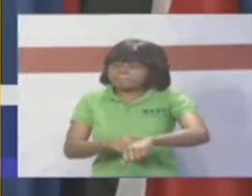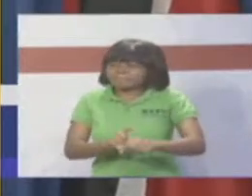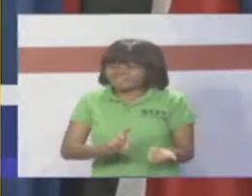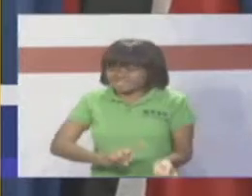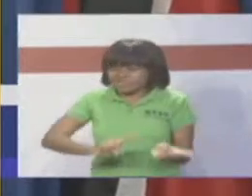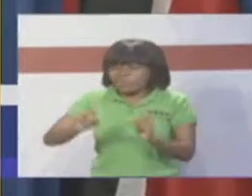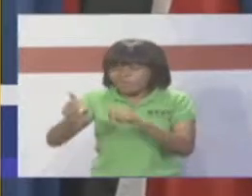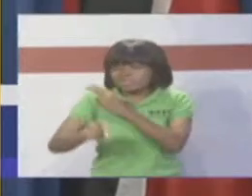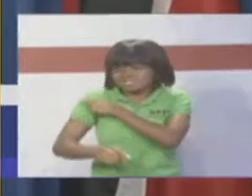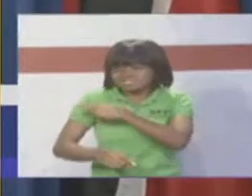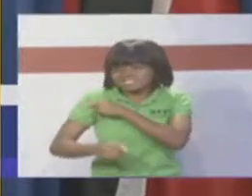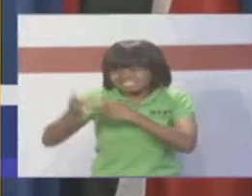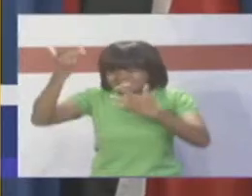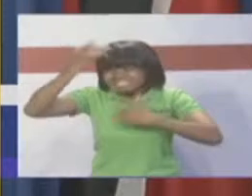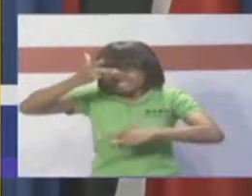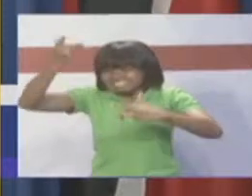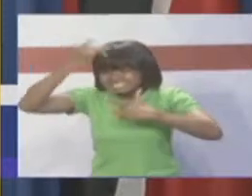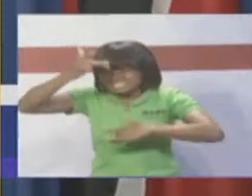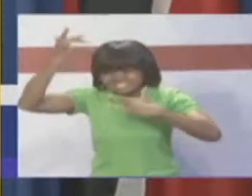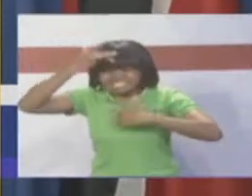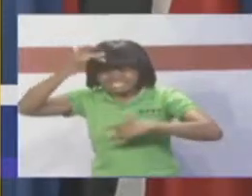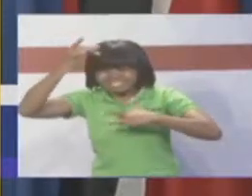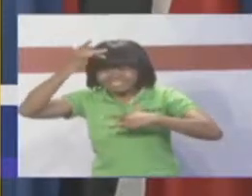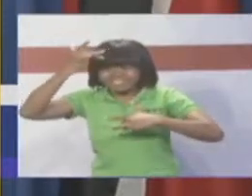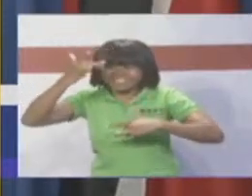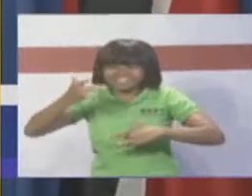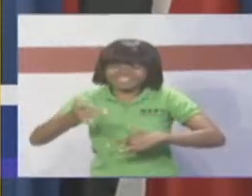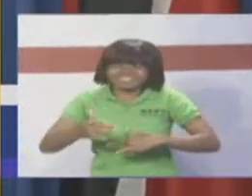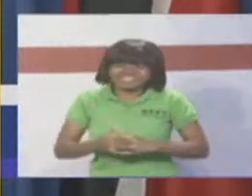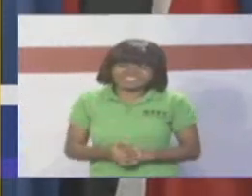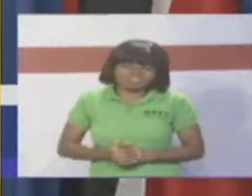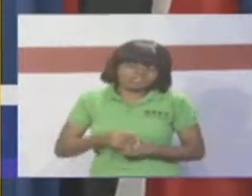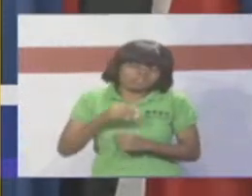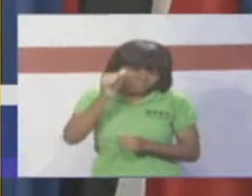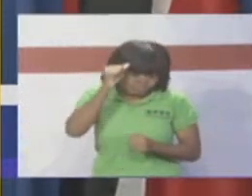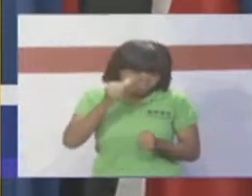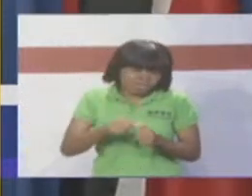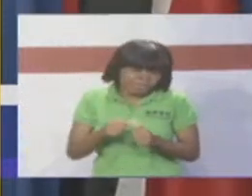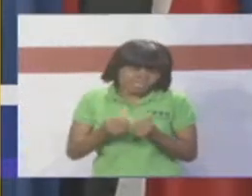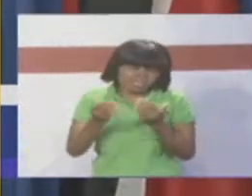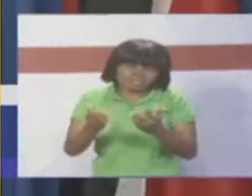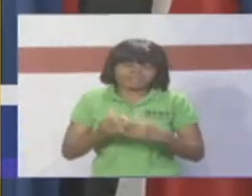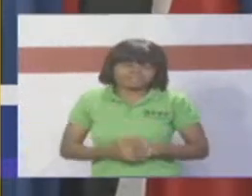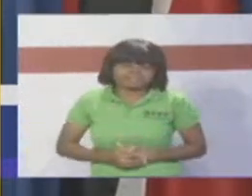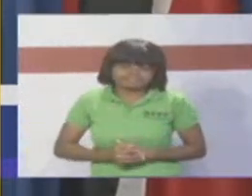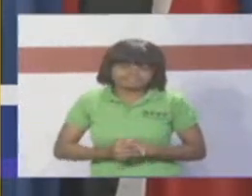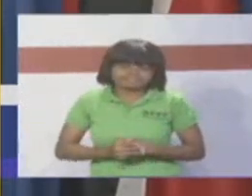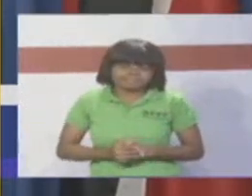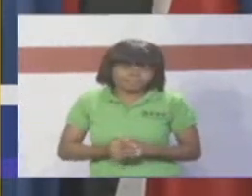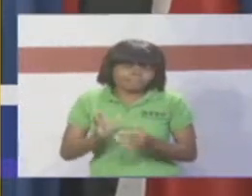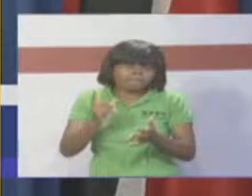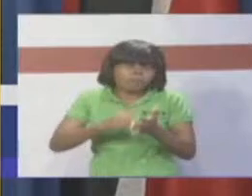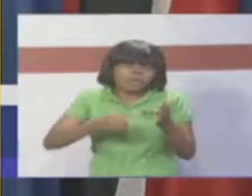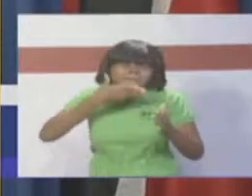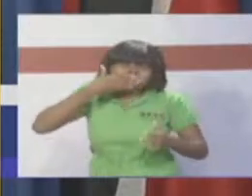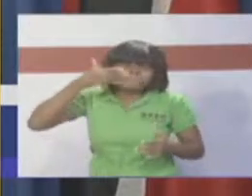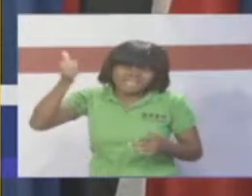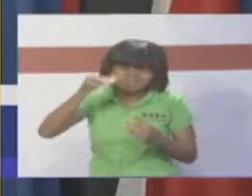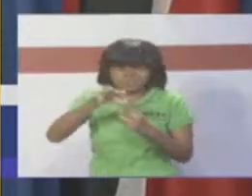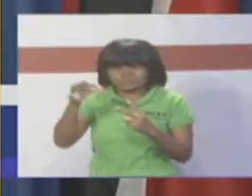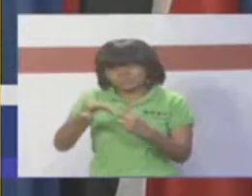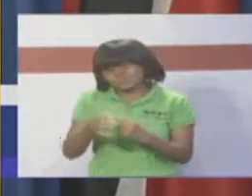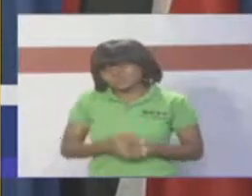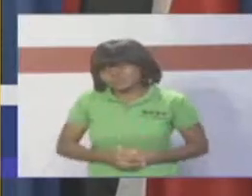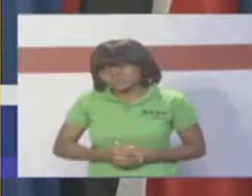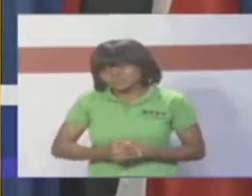breaking point. When it breaks, as it would, if those curves don't turn down,